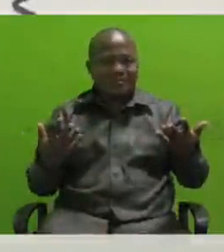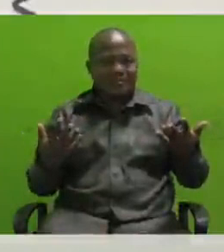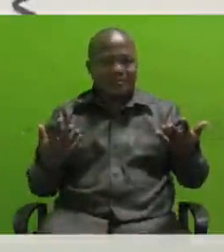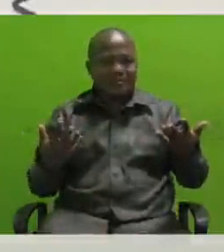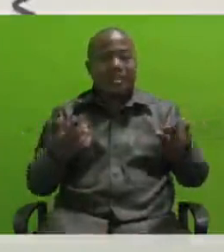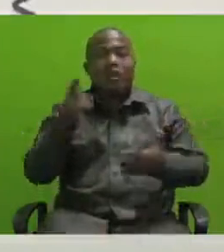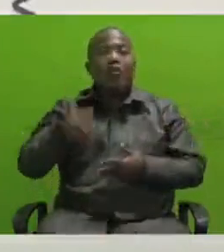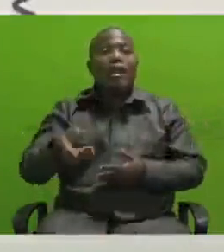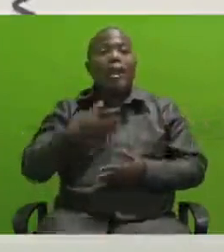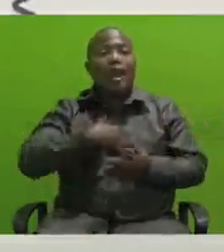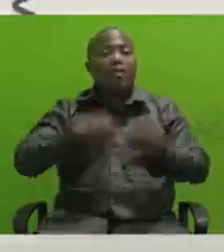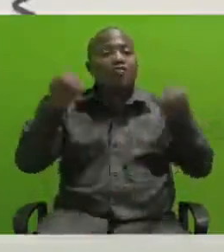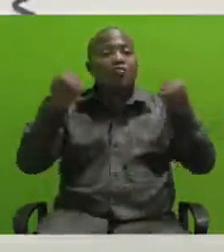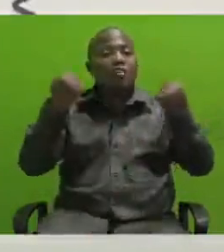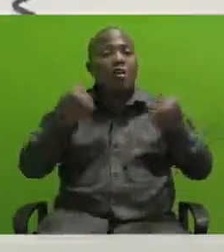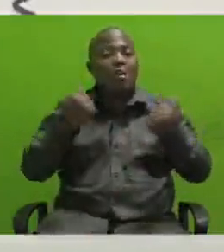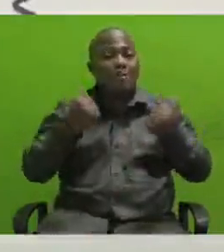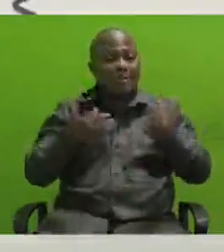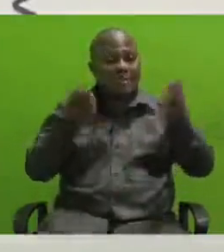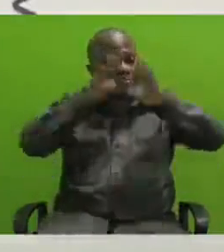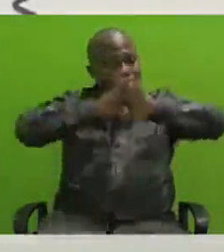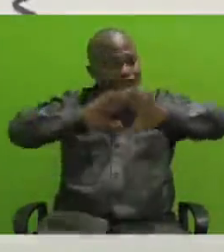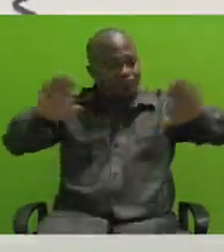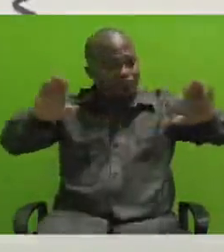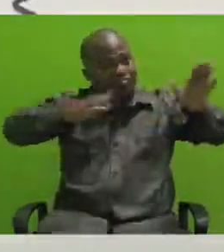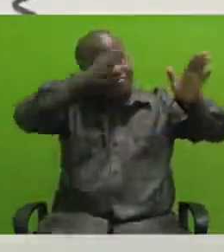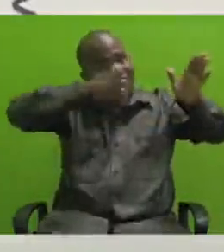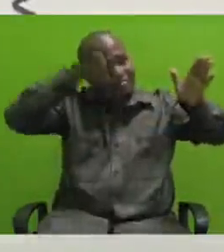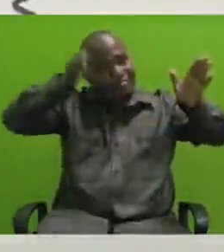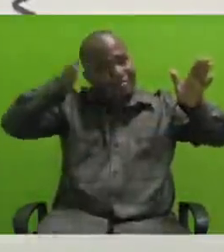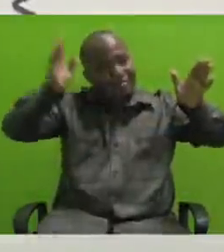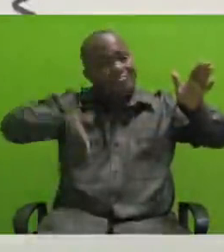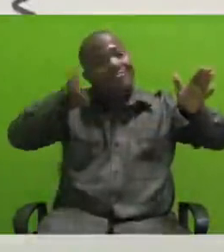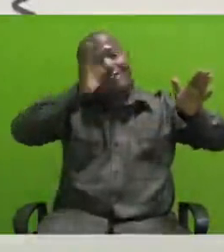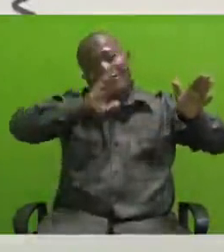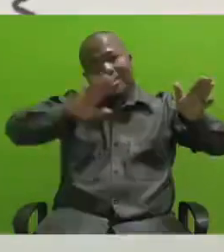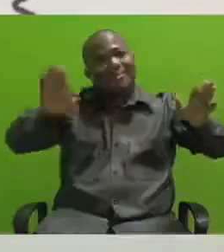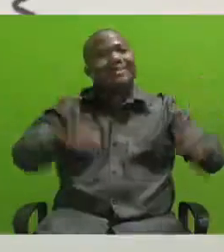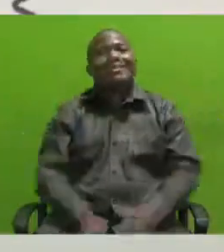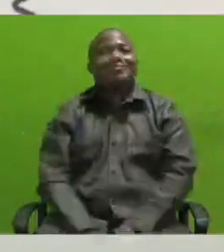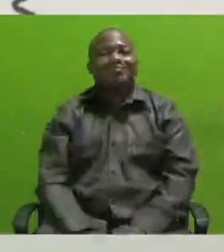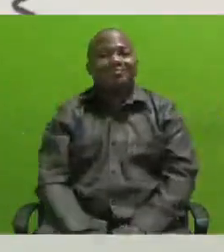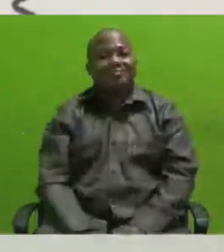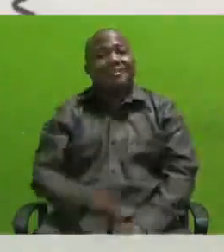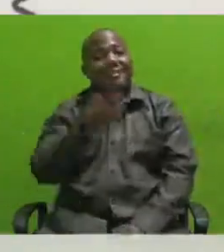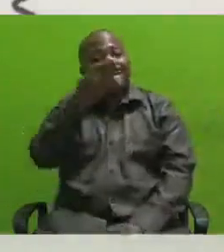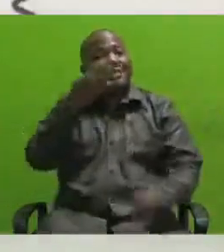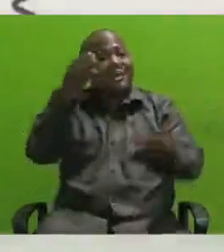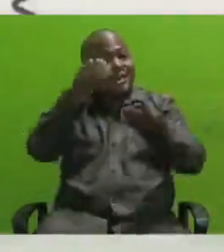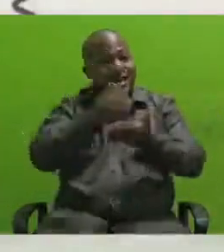we have completed the table here by just filling the missing